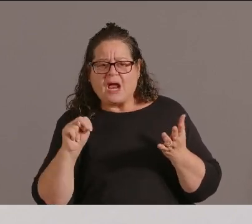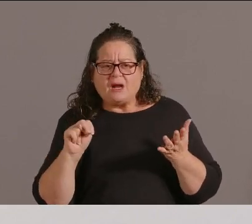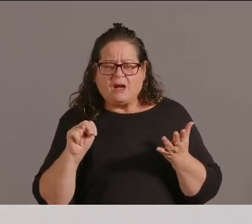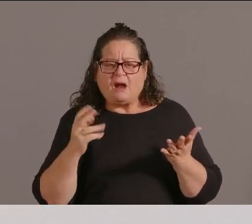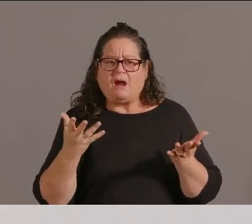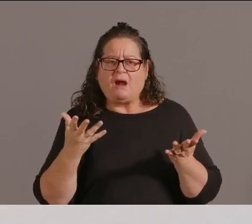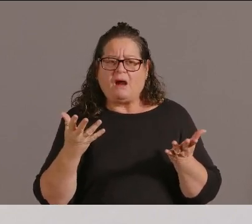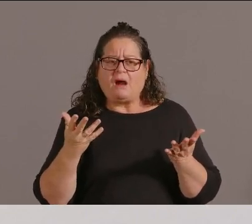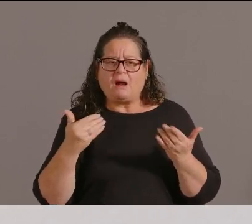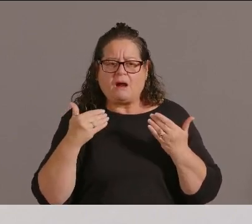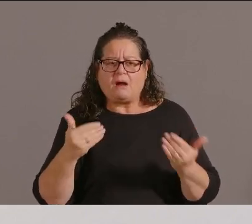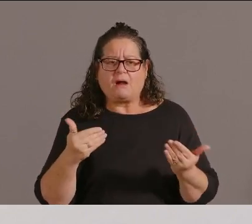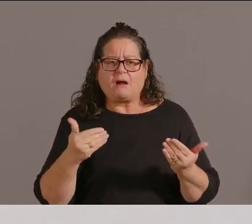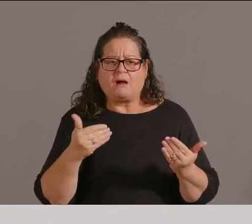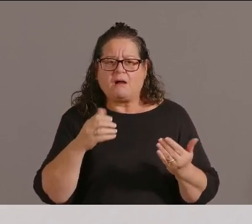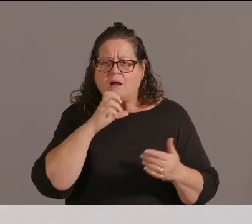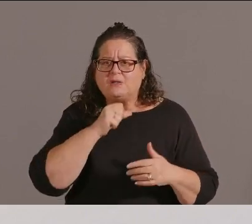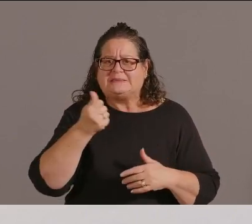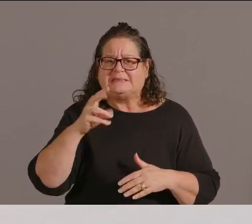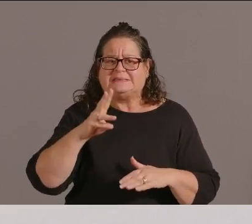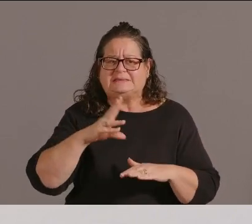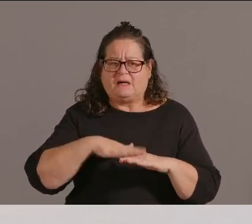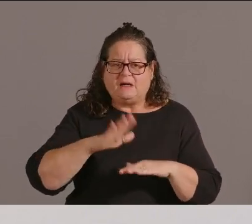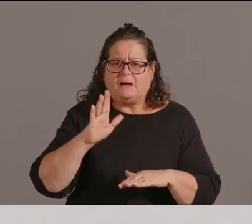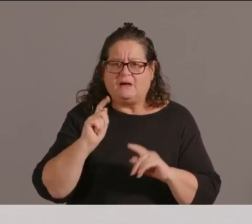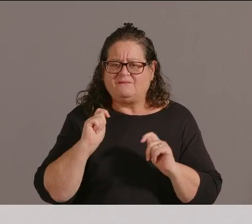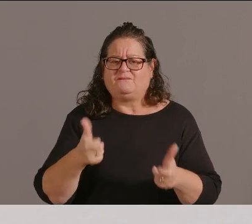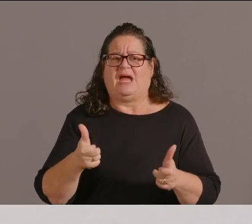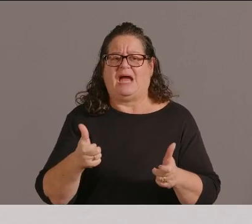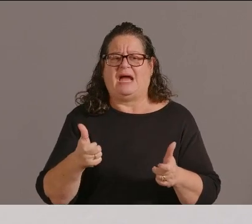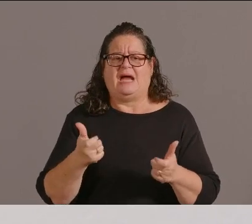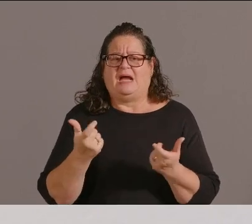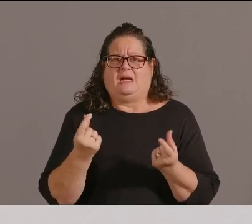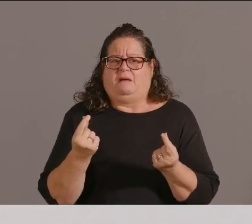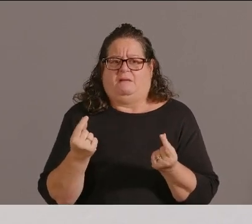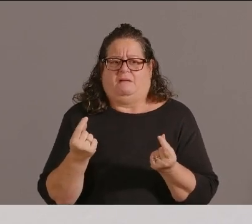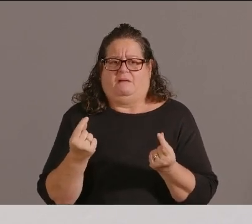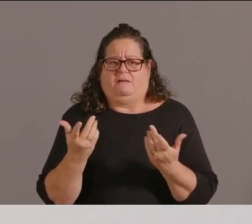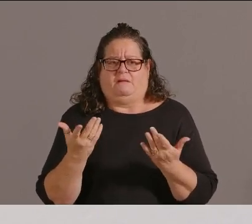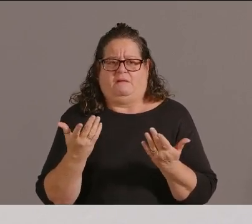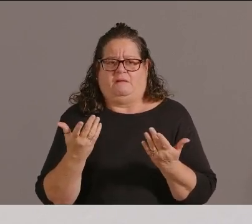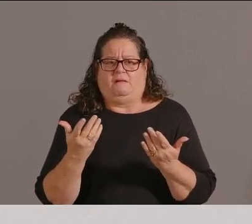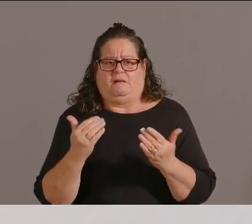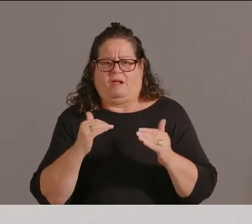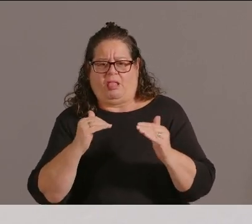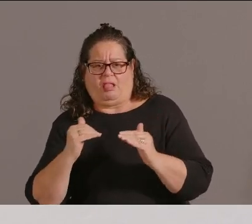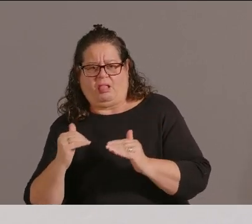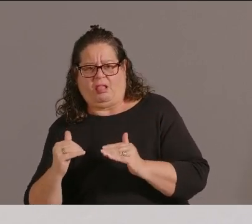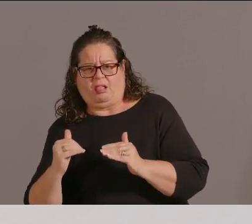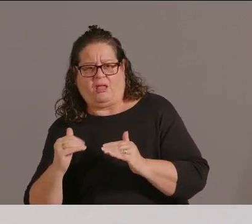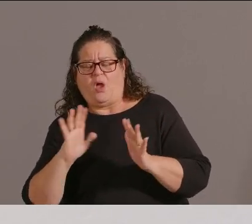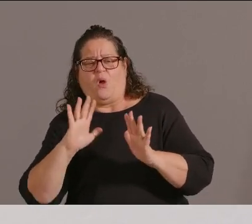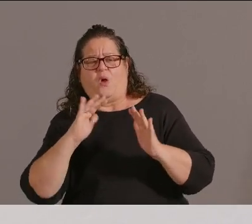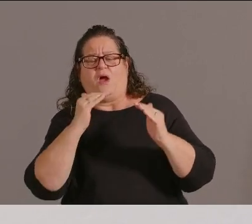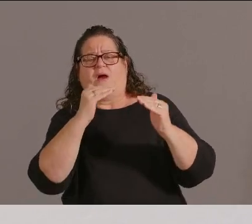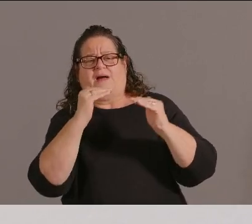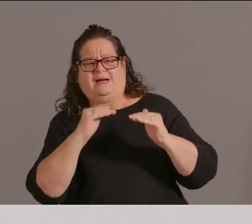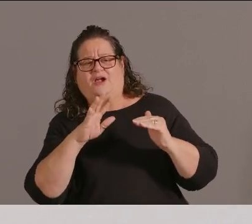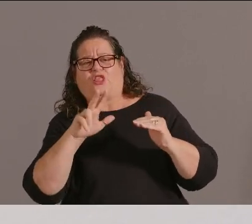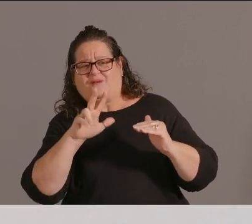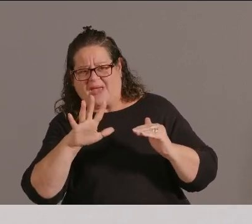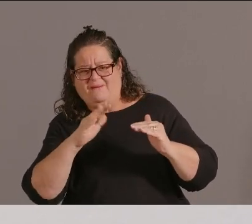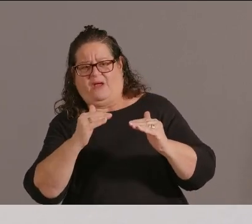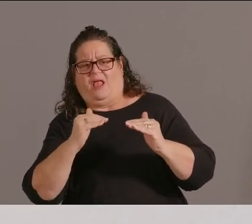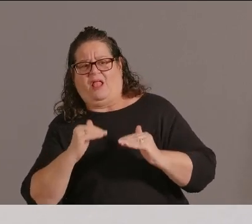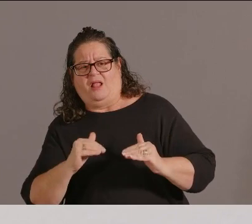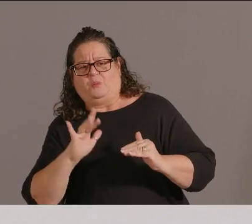to continue going down? Like, are you going to do 35 and then 25? Or are you going to just do 45 and then open it up